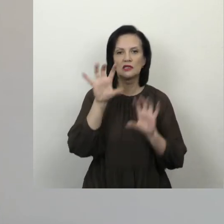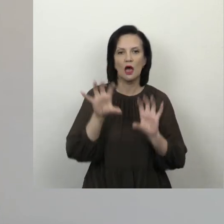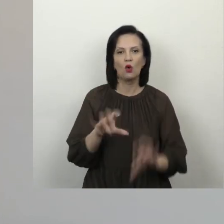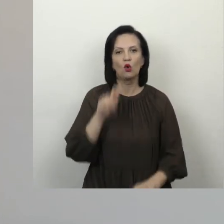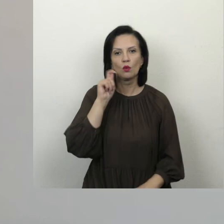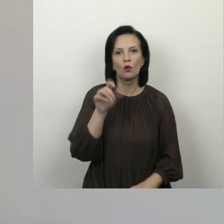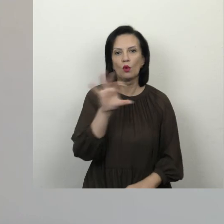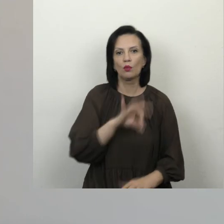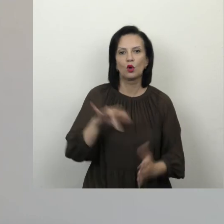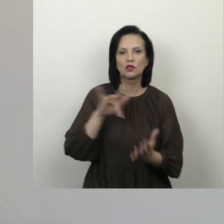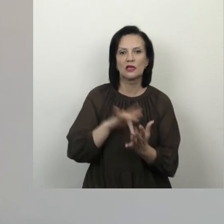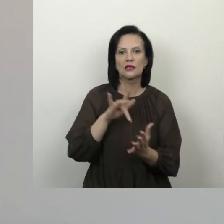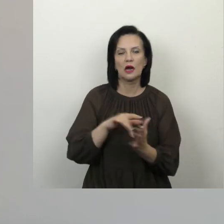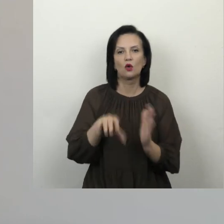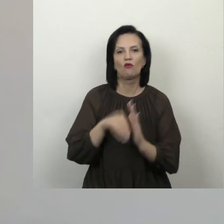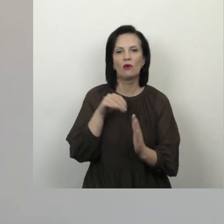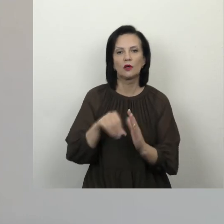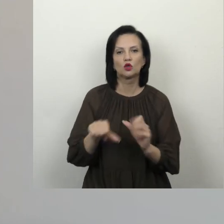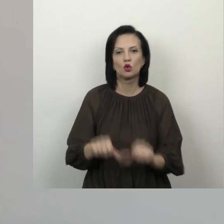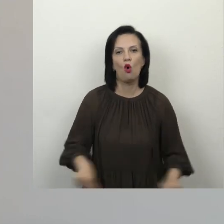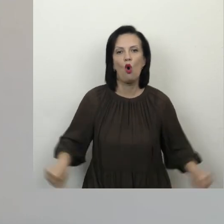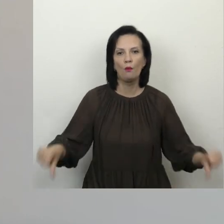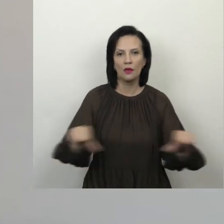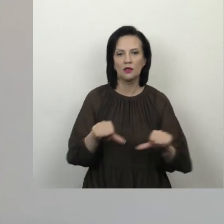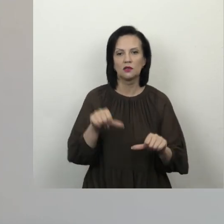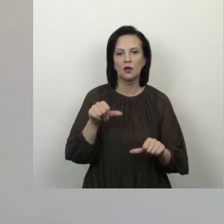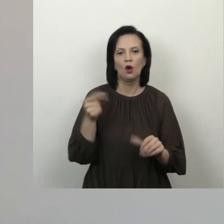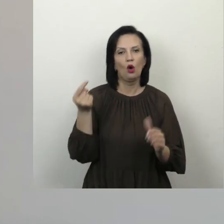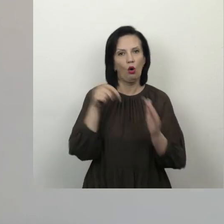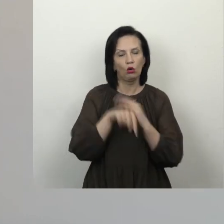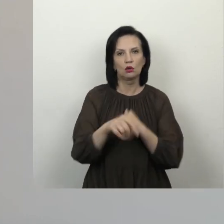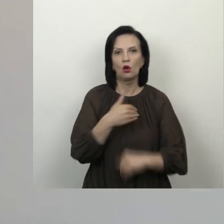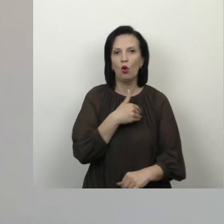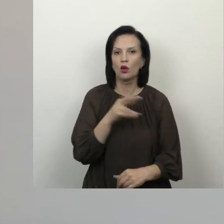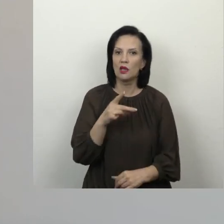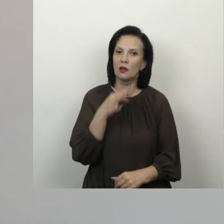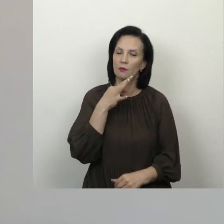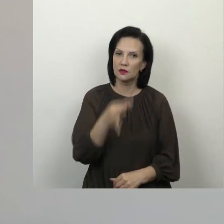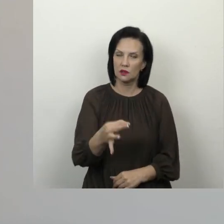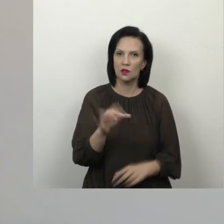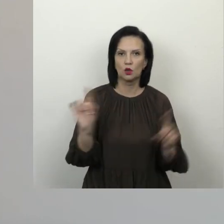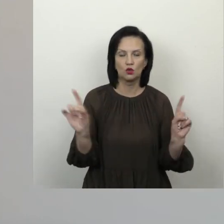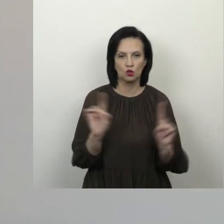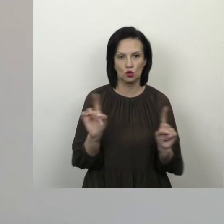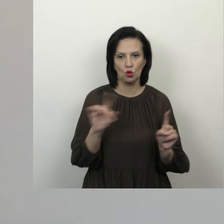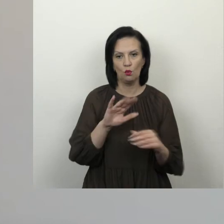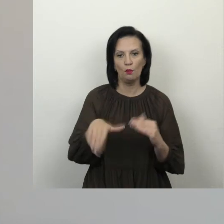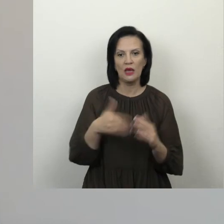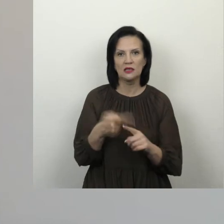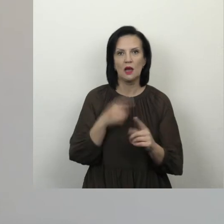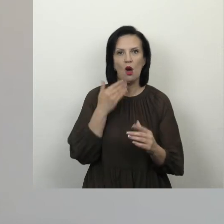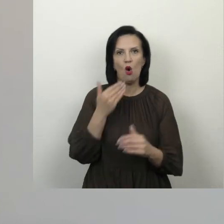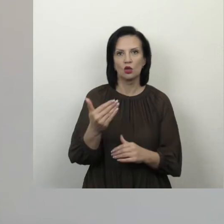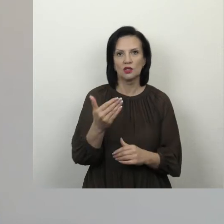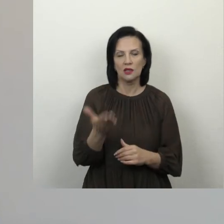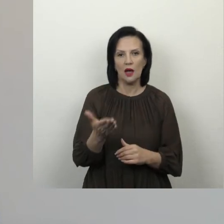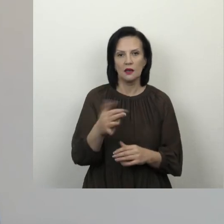the Electoral Code of Ukraine and the law of Ukraine on the CSC. However, let me just state